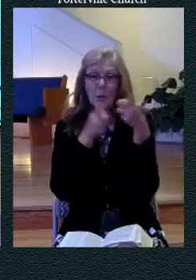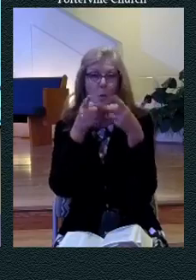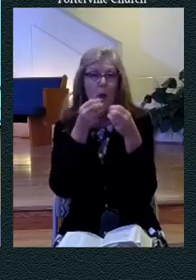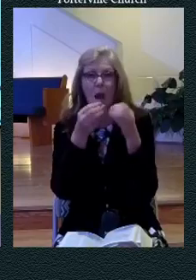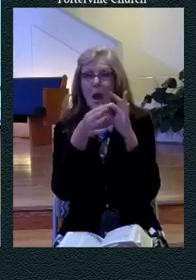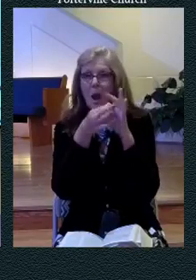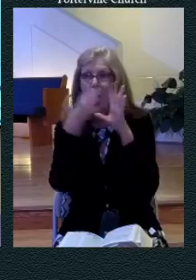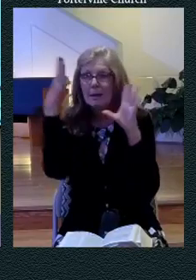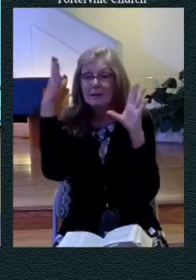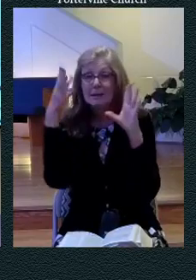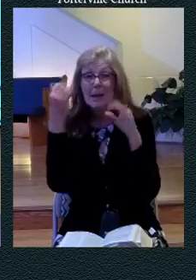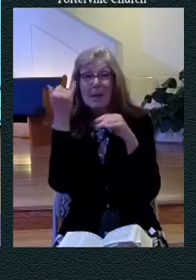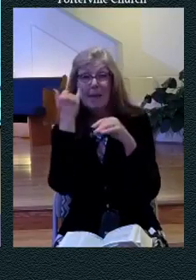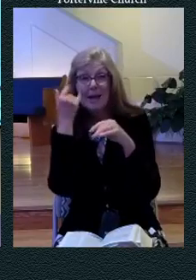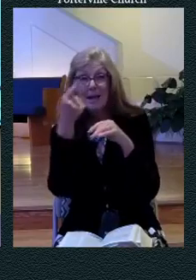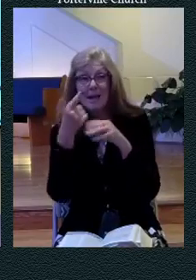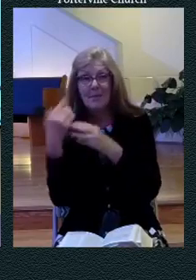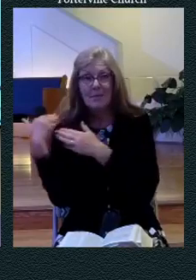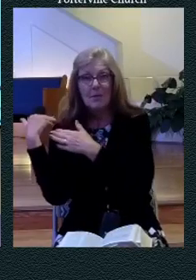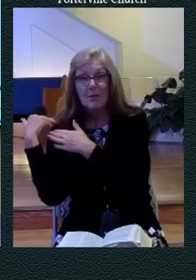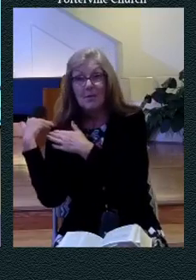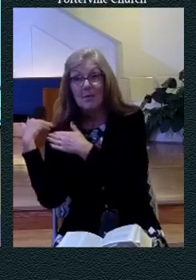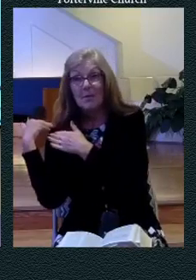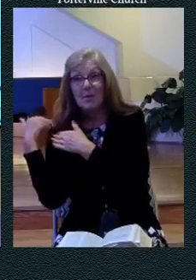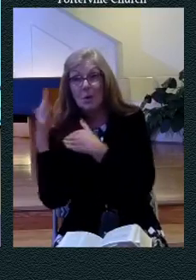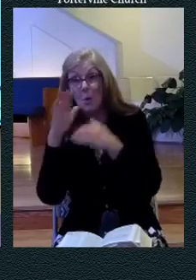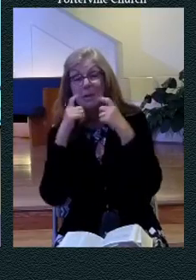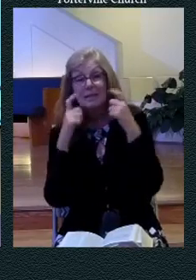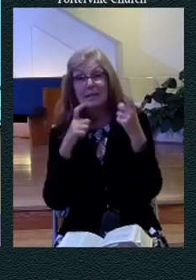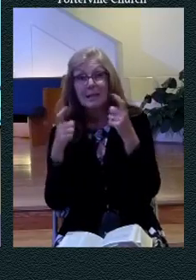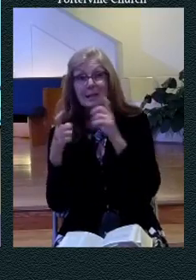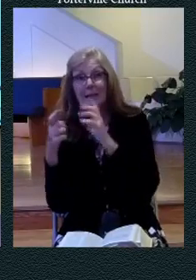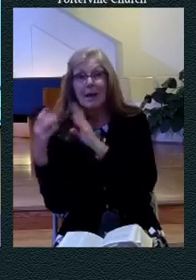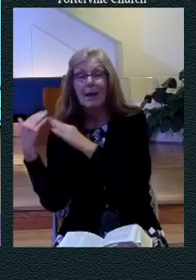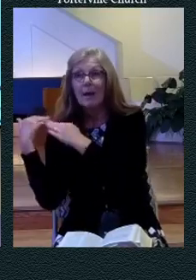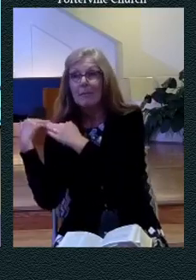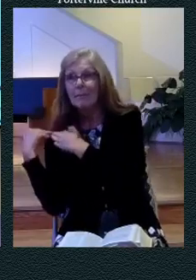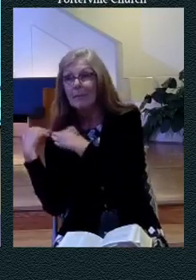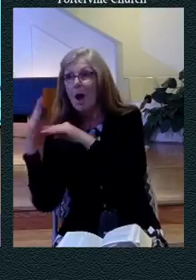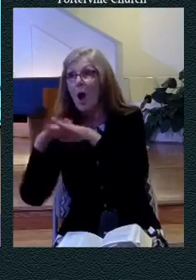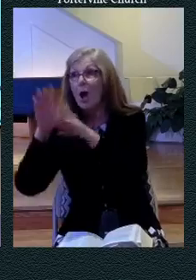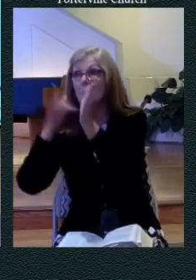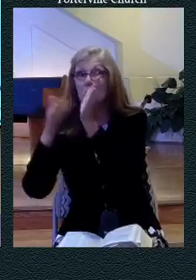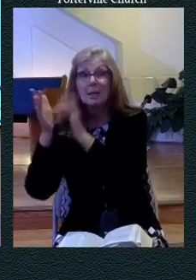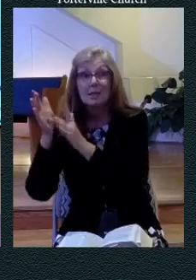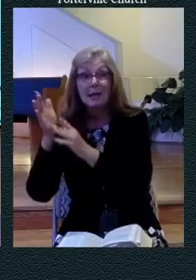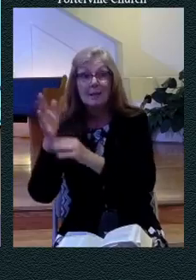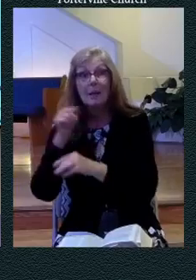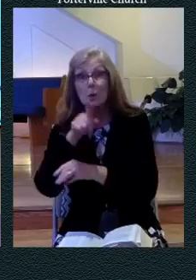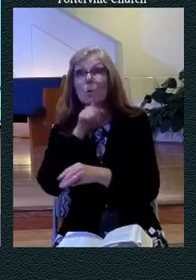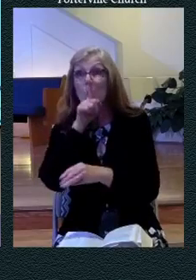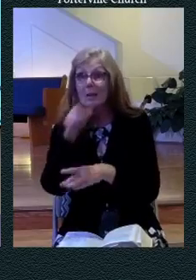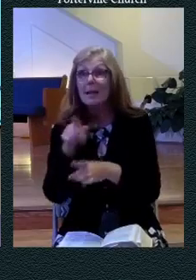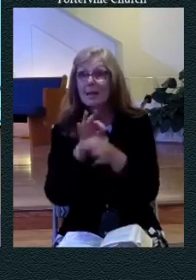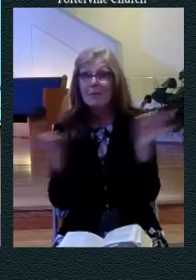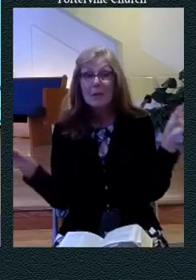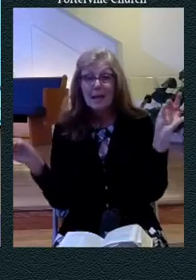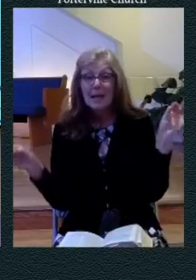But if it is resting on Christ, you are free and you will be